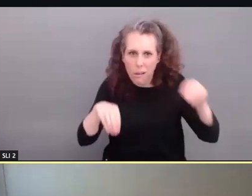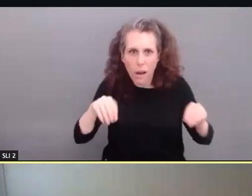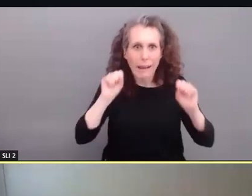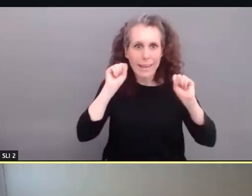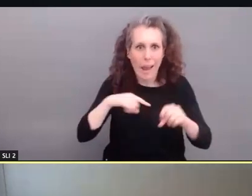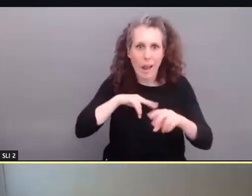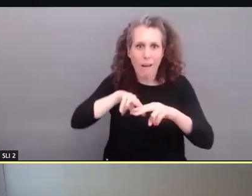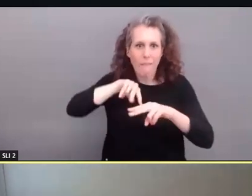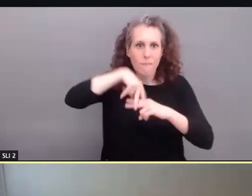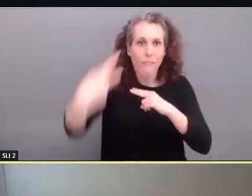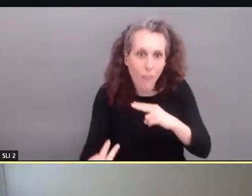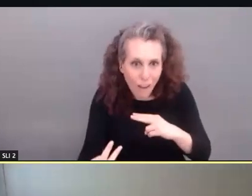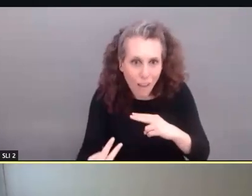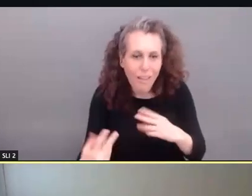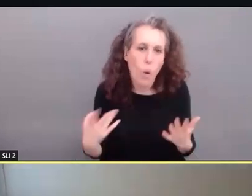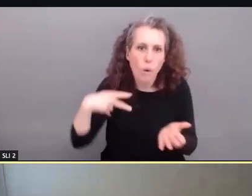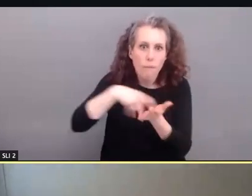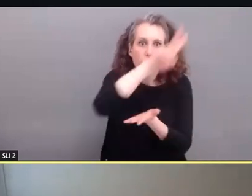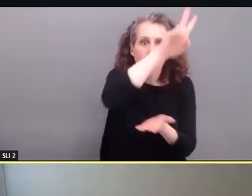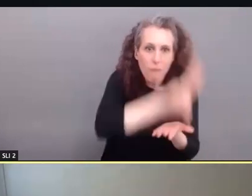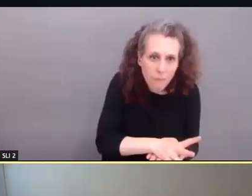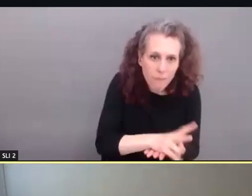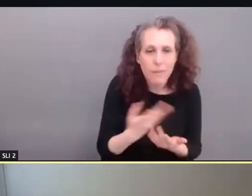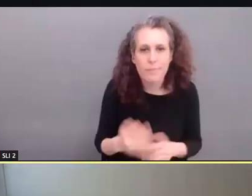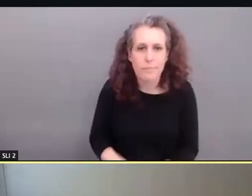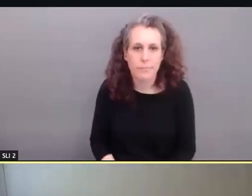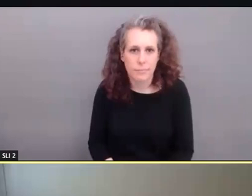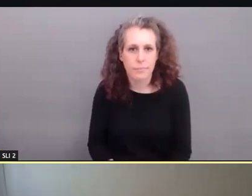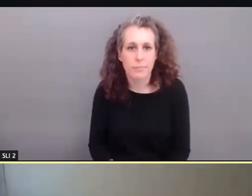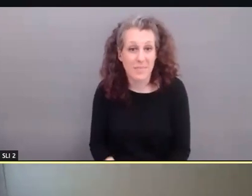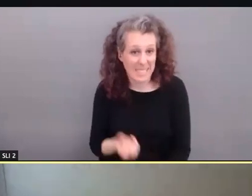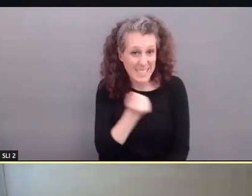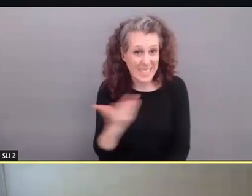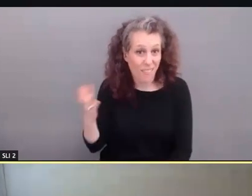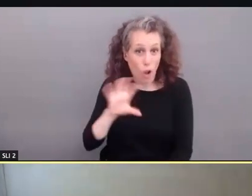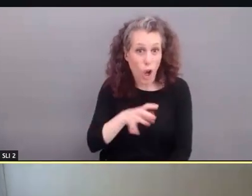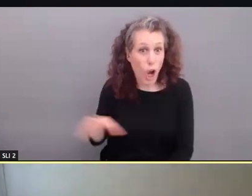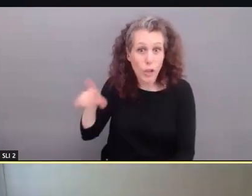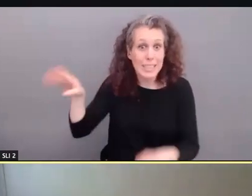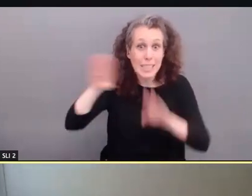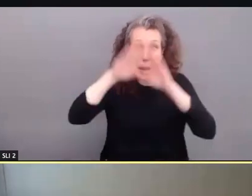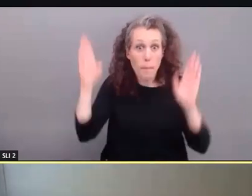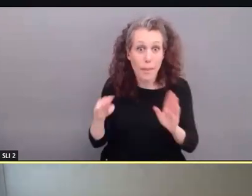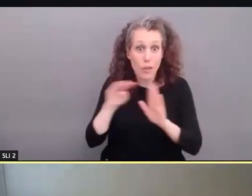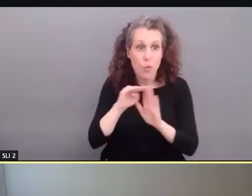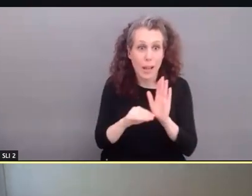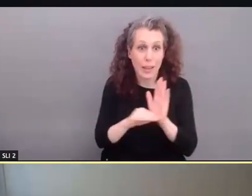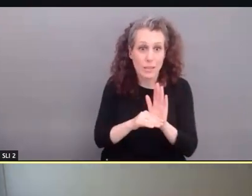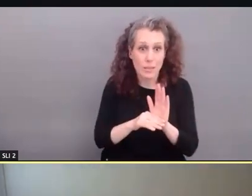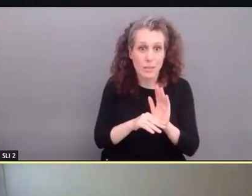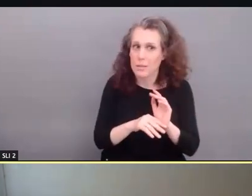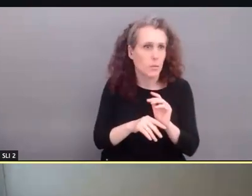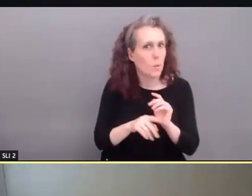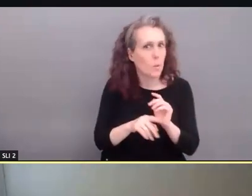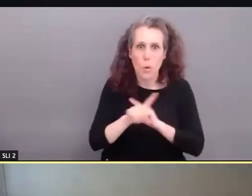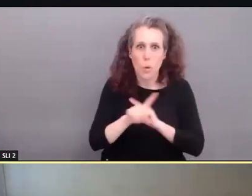In some regulations, building regulations in several countries, some of this is not very well stated